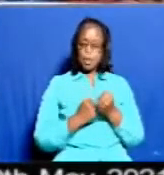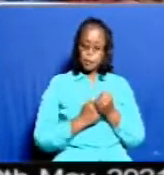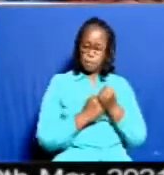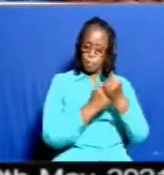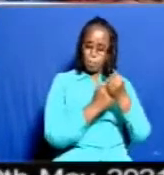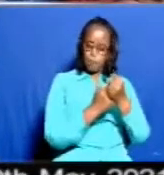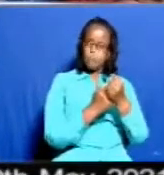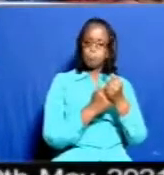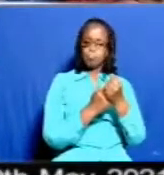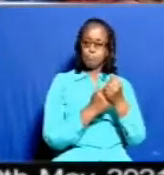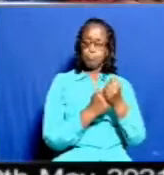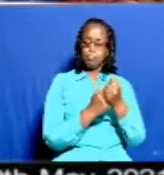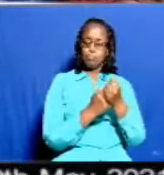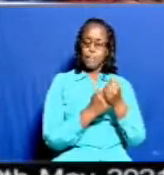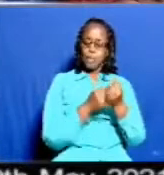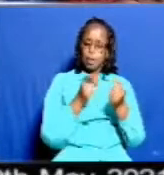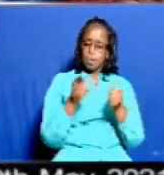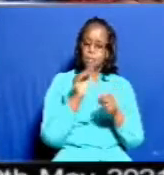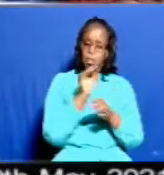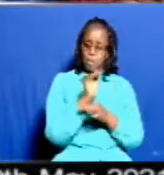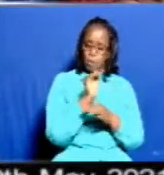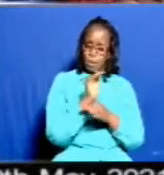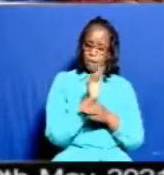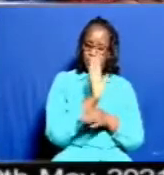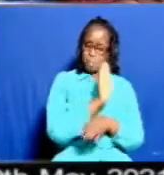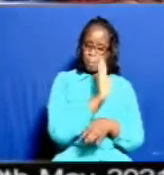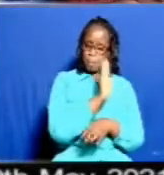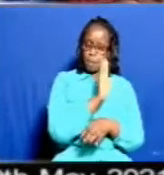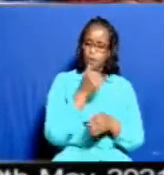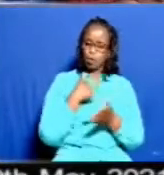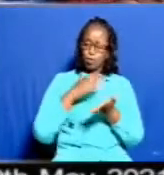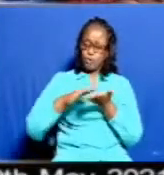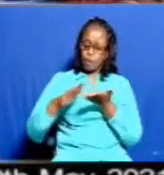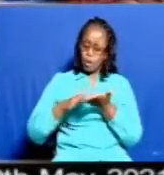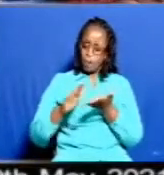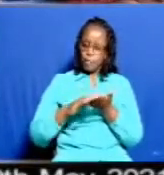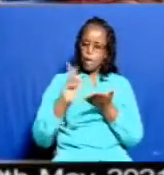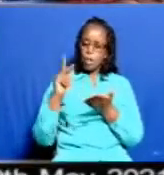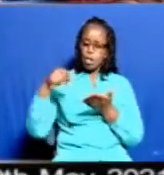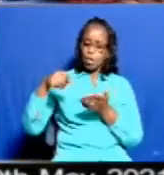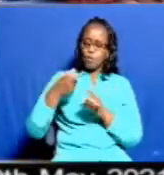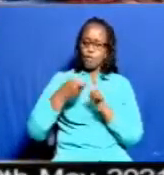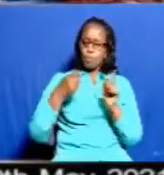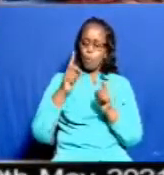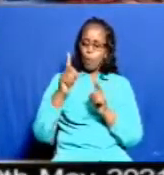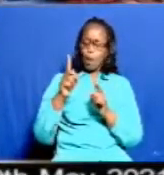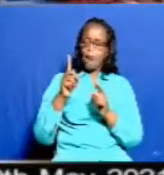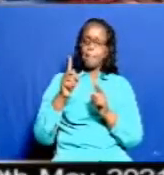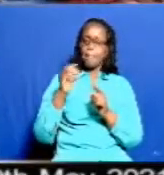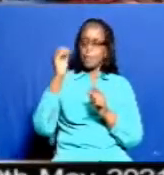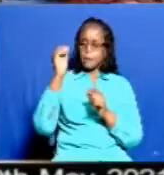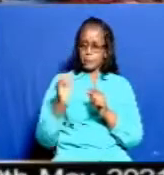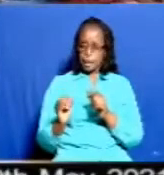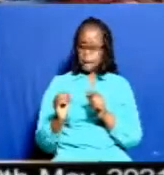request to exempt Kenya Airways from the 1% turnover tax.